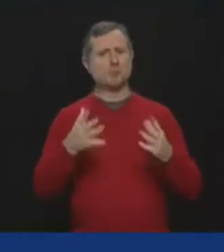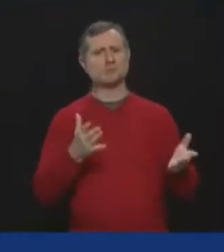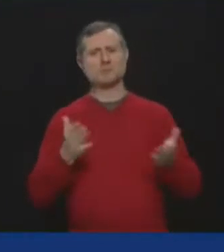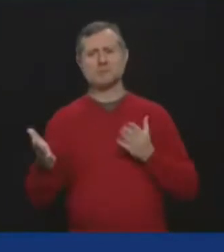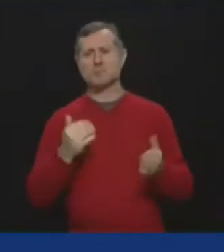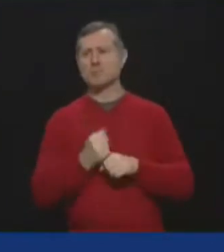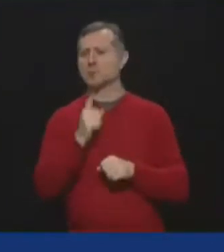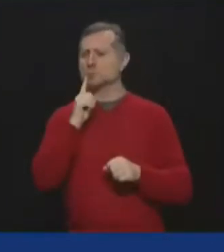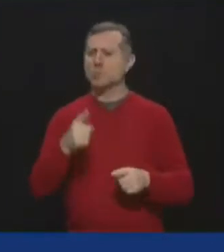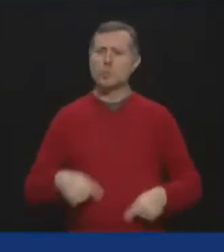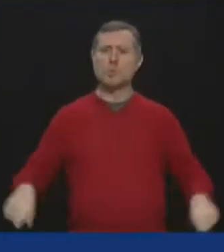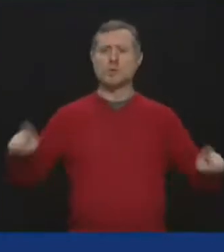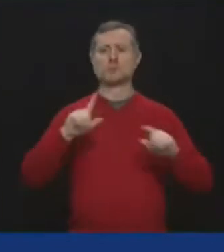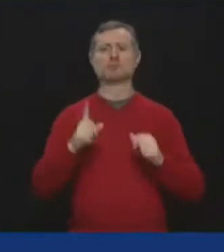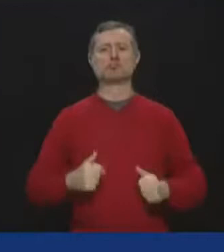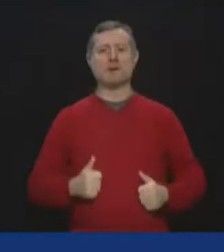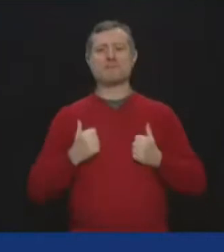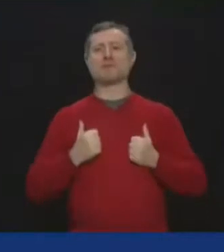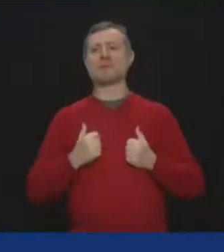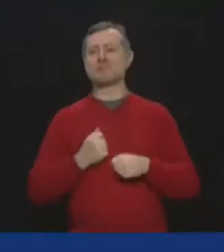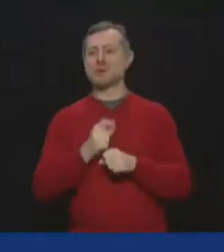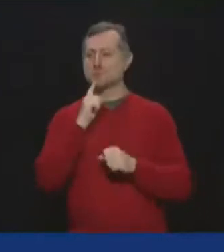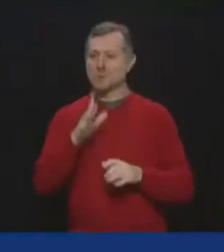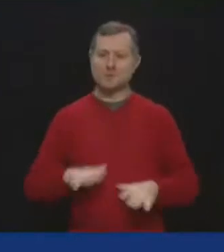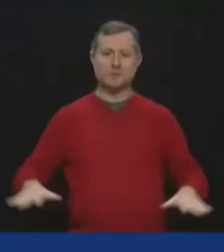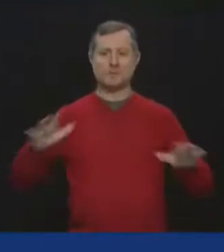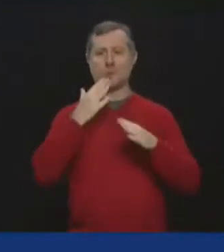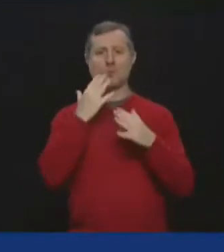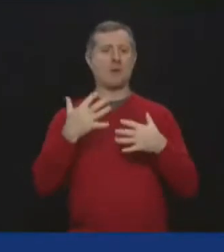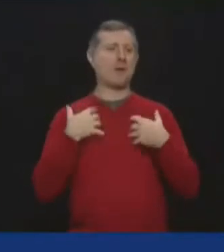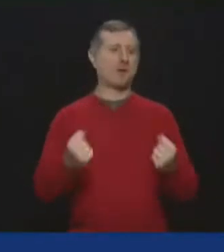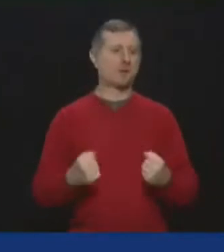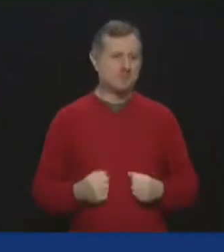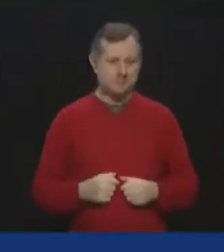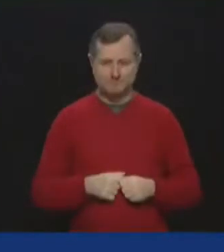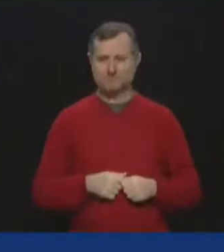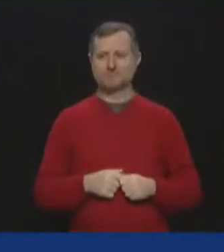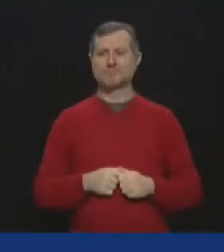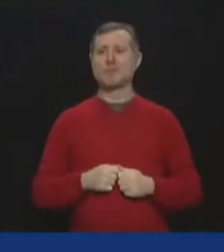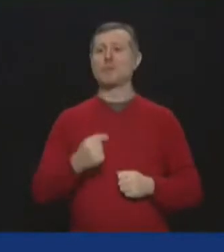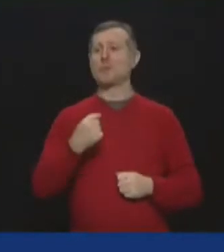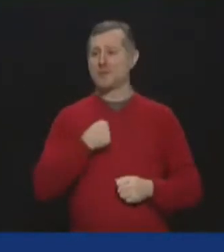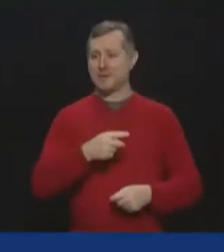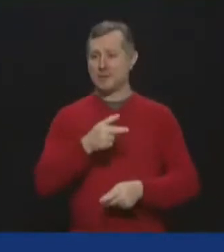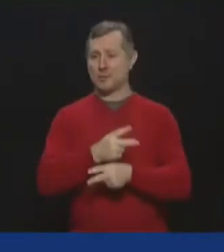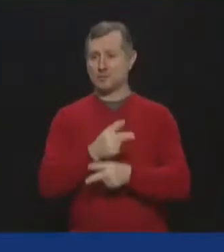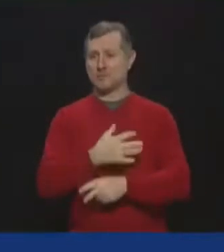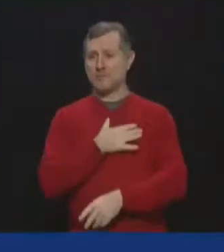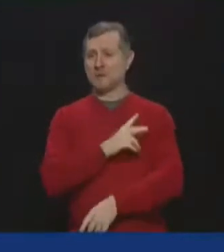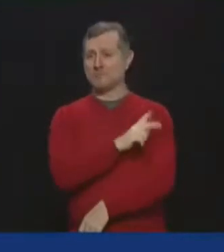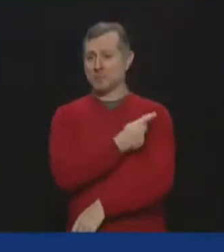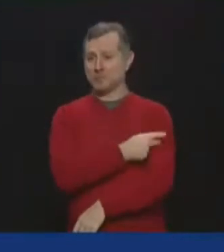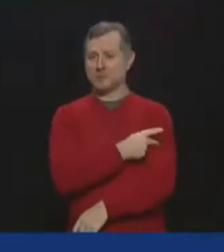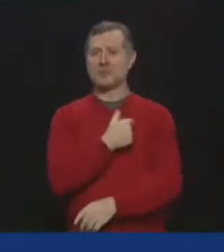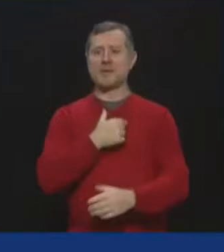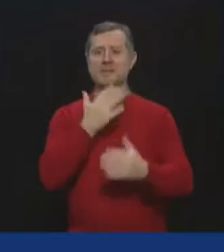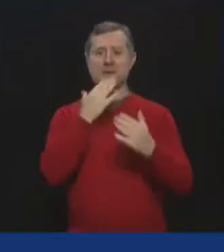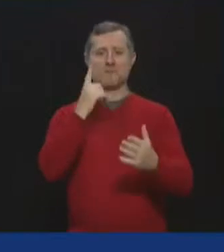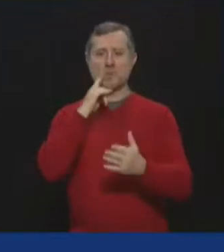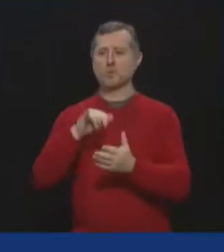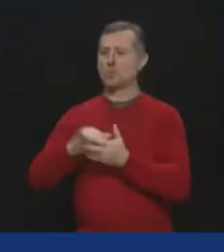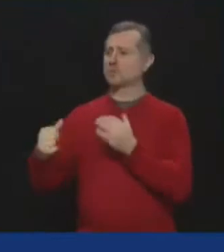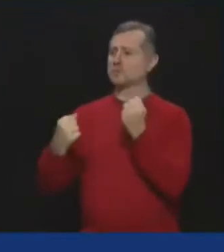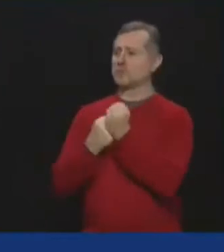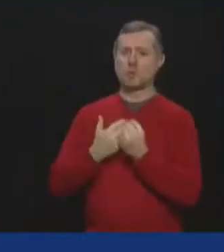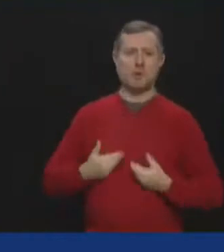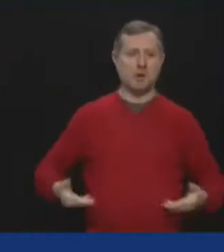patients' survival and good health. As we remain dedicated and faithful to our patients, we thank New York State for supporting us and the